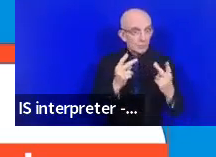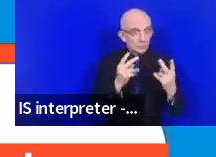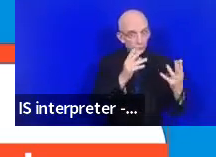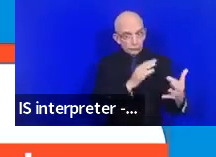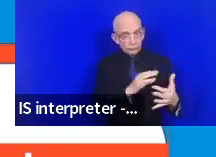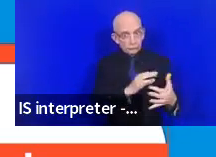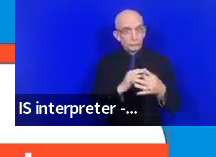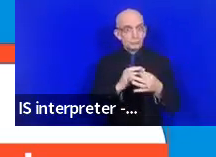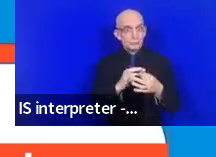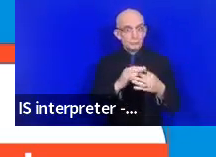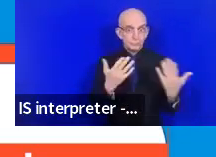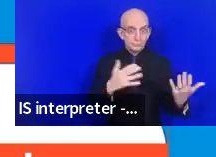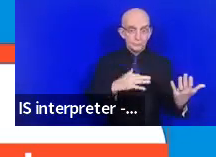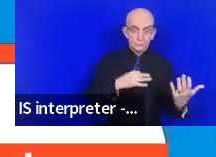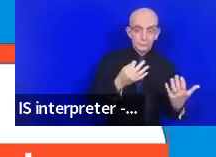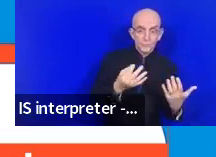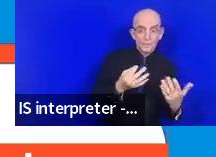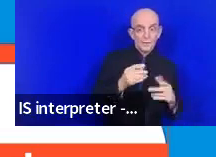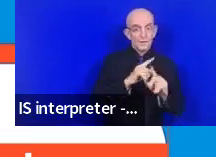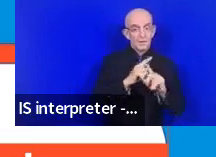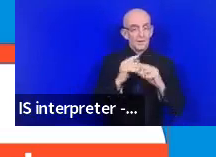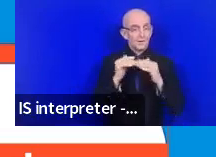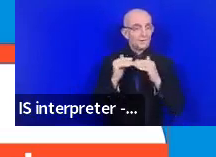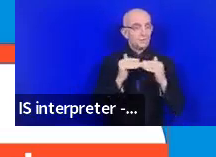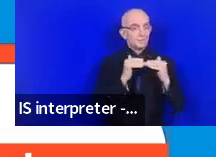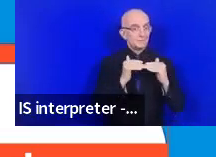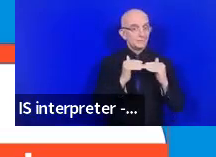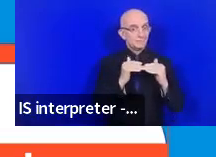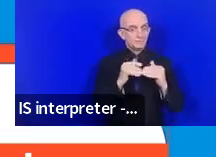I will talk about the method